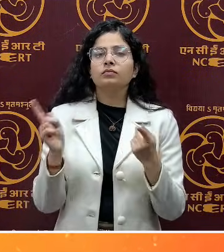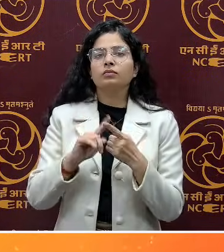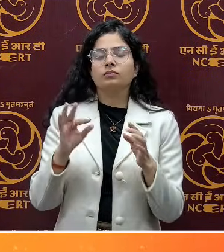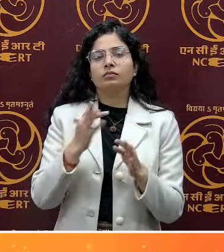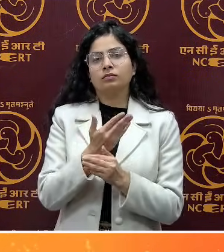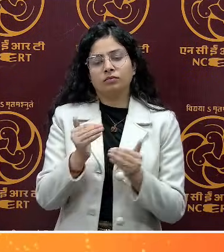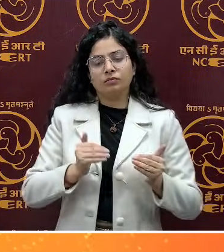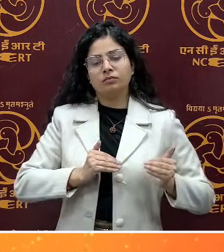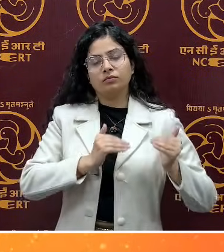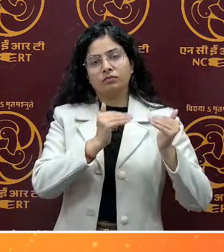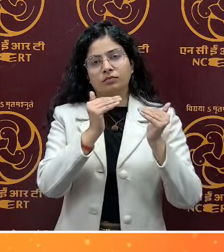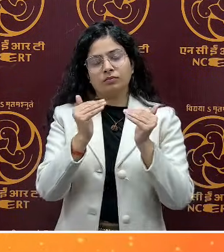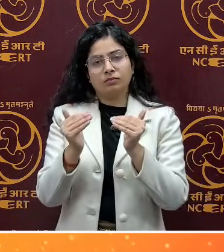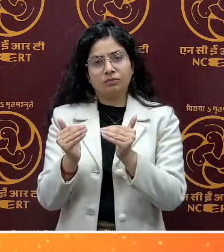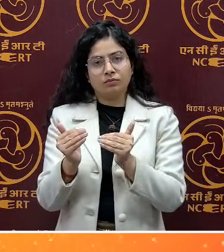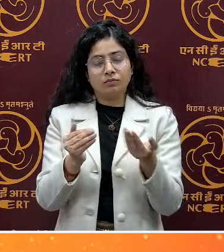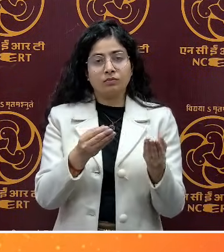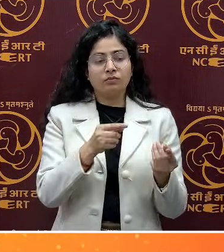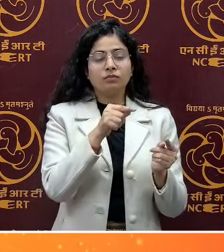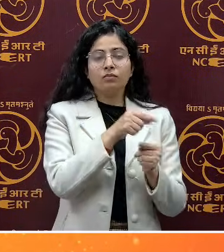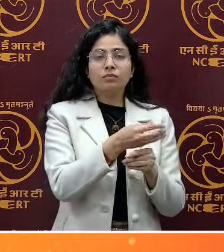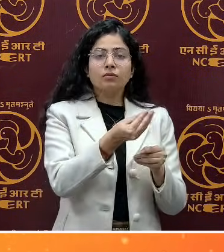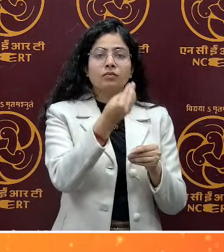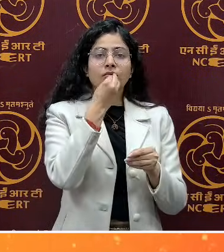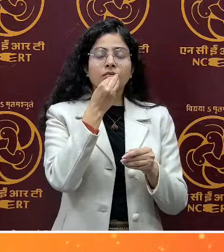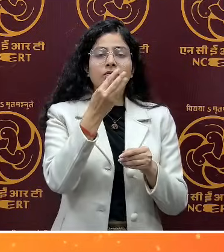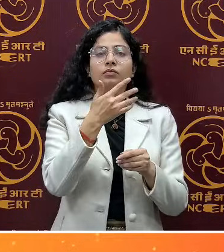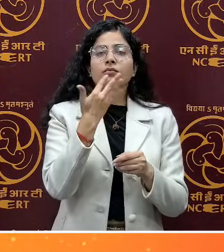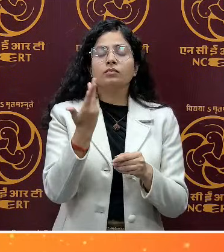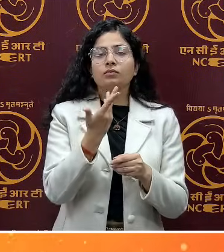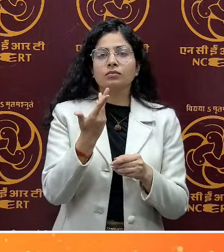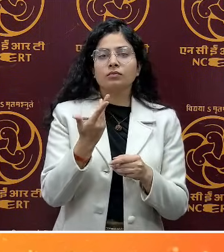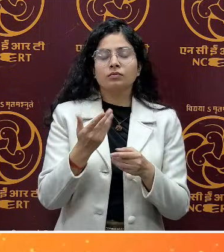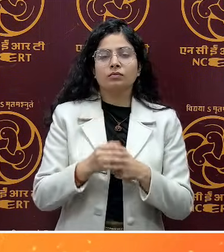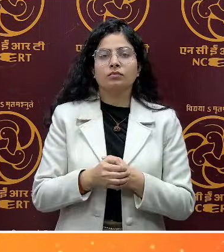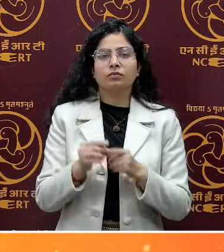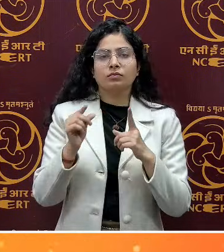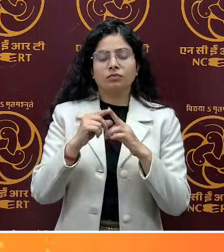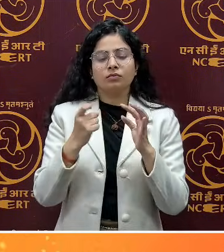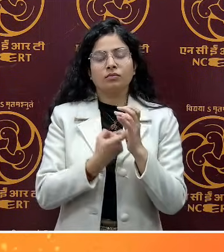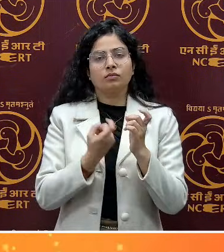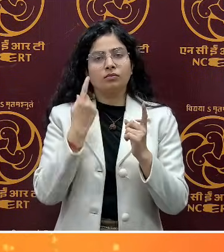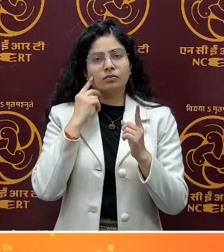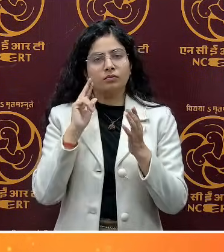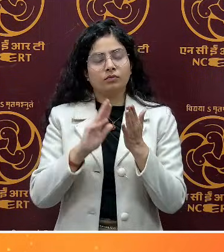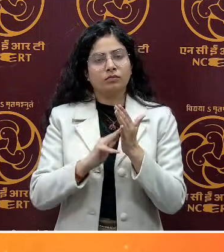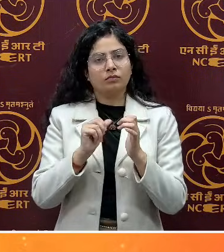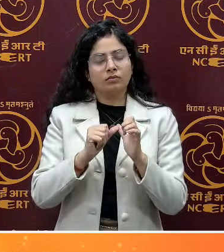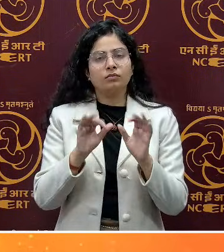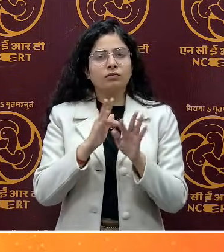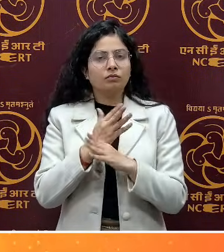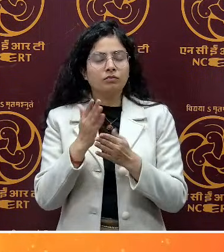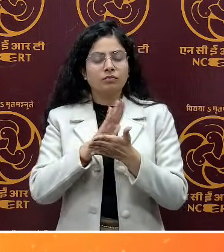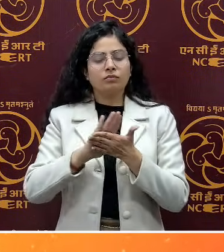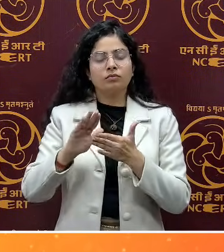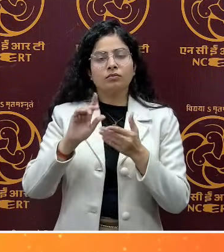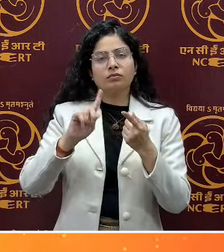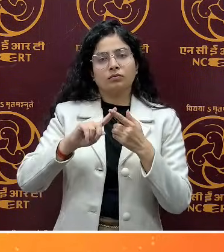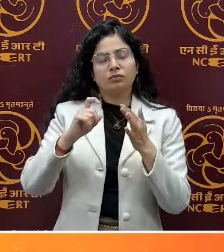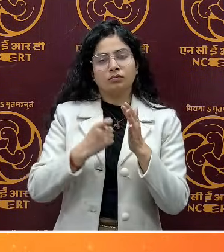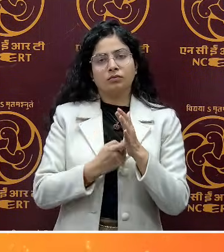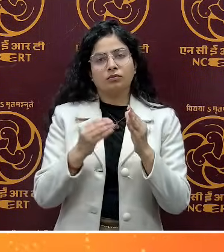further? Producers are being consumed by primary consumers or herbivores. Herbivores are